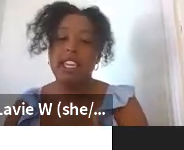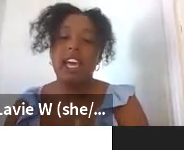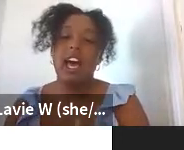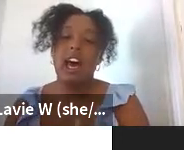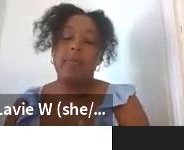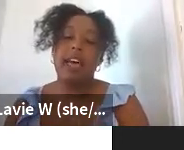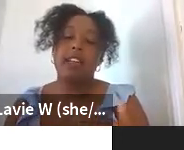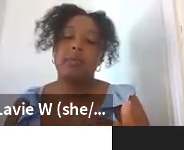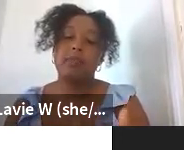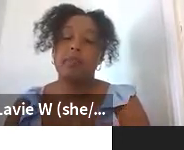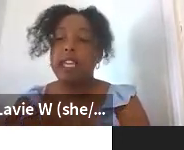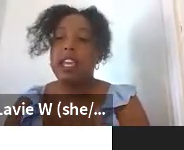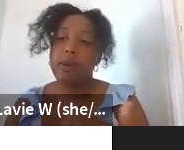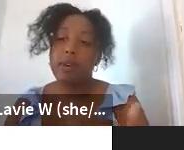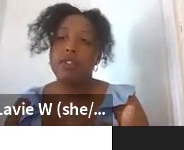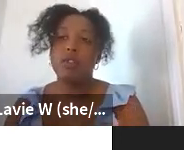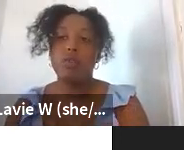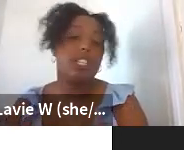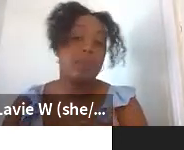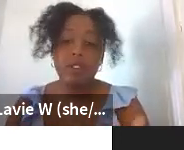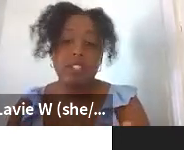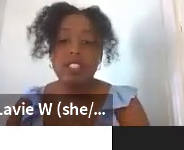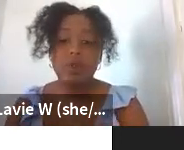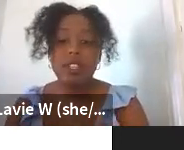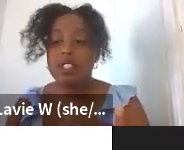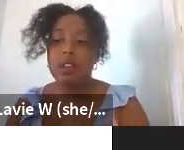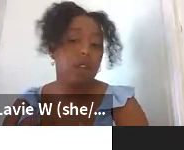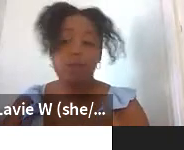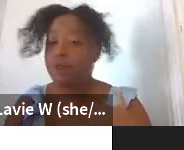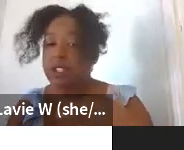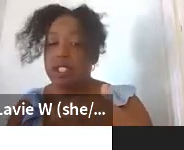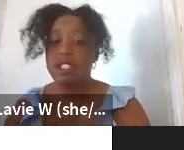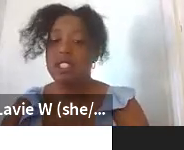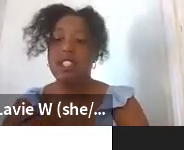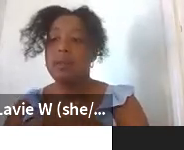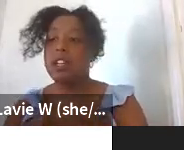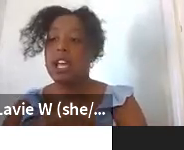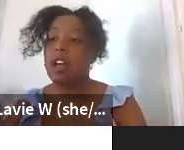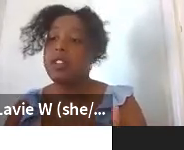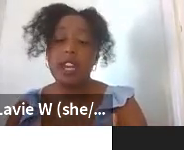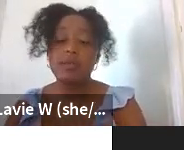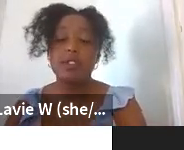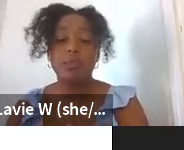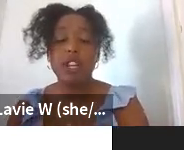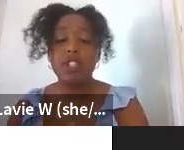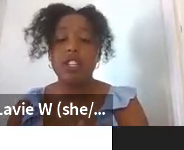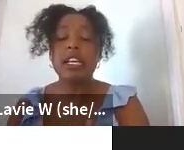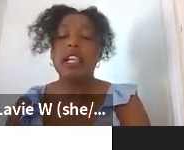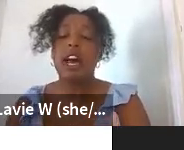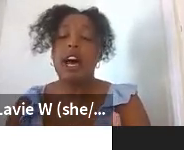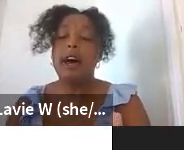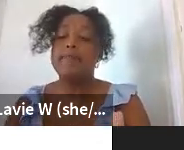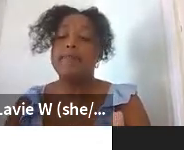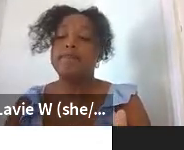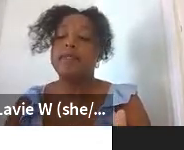me. And being a person who experiences racism, experiences sexism and other types of oppression,